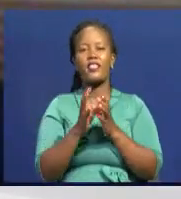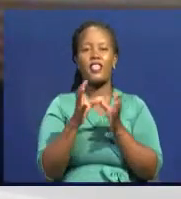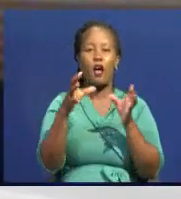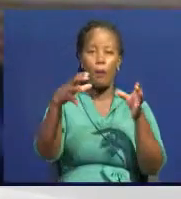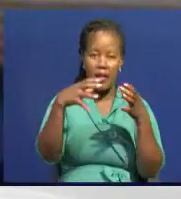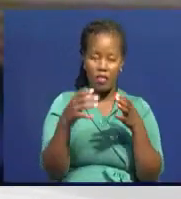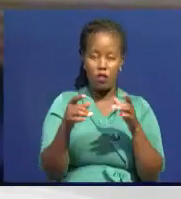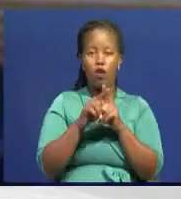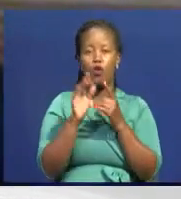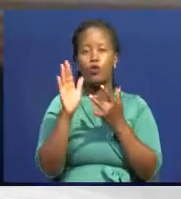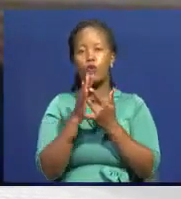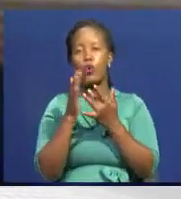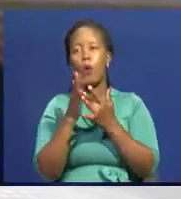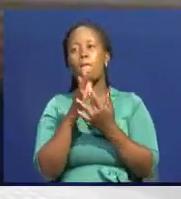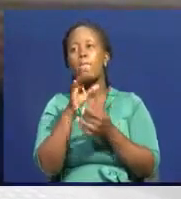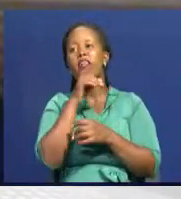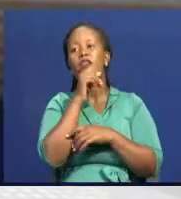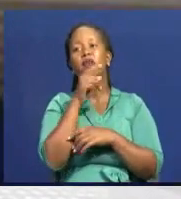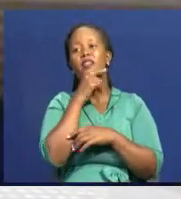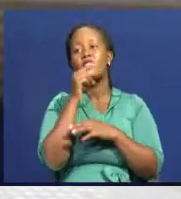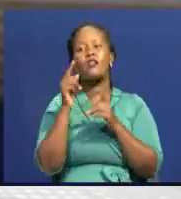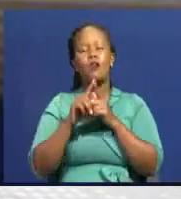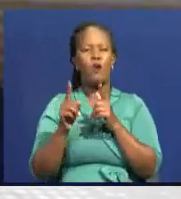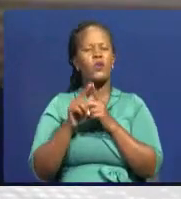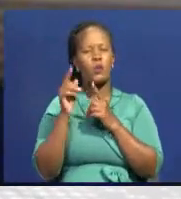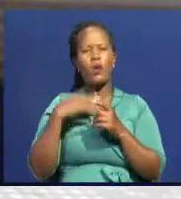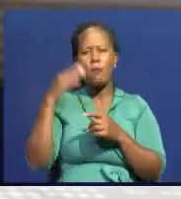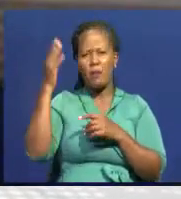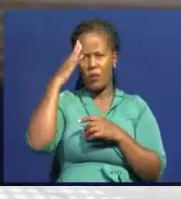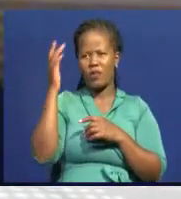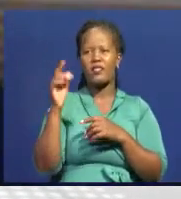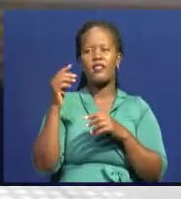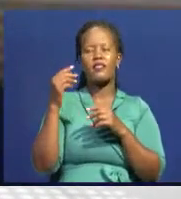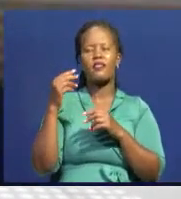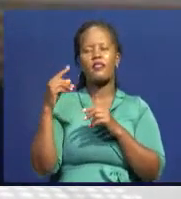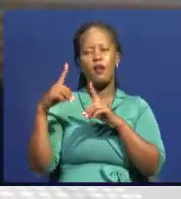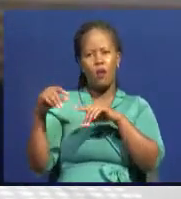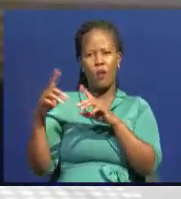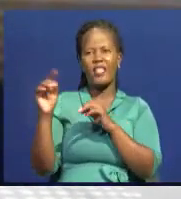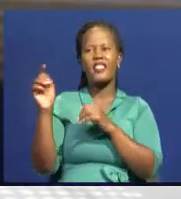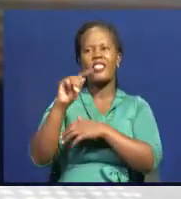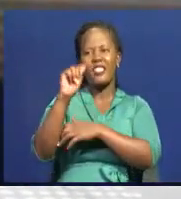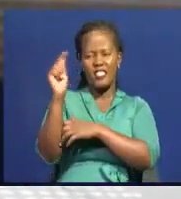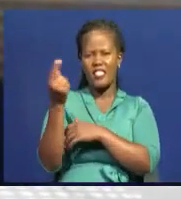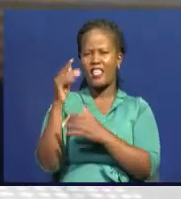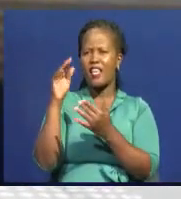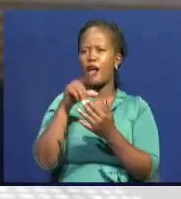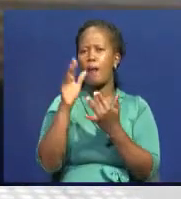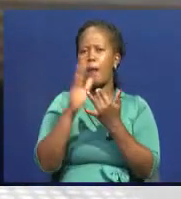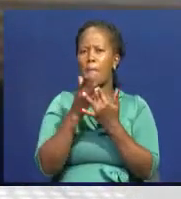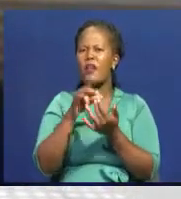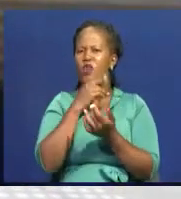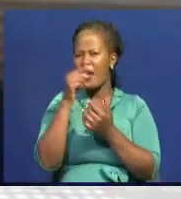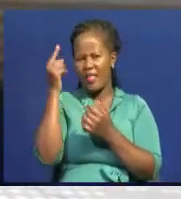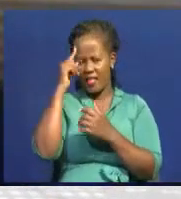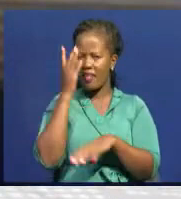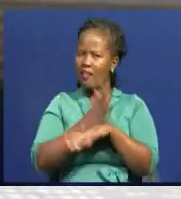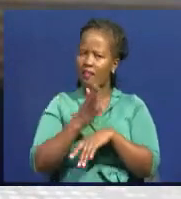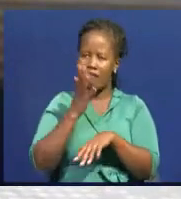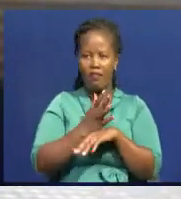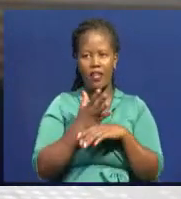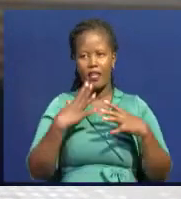and real estate brokers. I know in Kenya, the term brokers, as simplicious as said, is rather looked at a bit